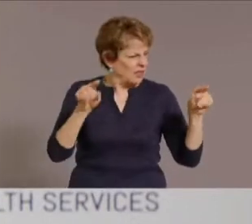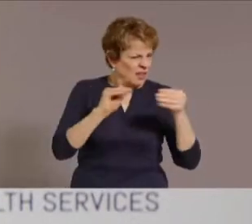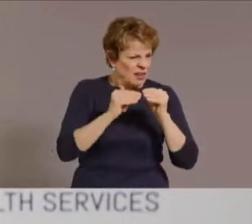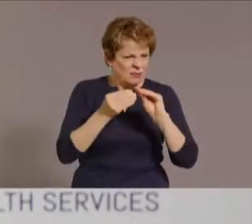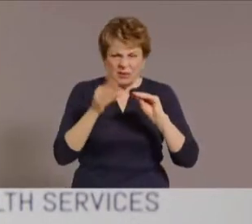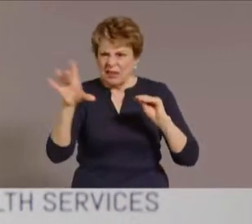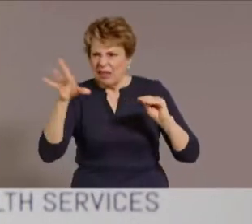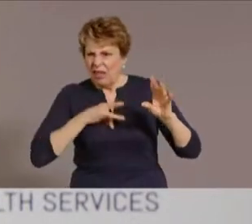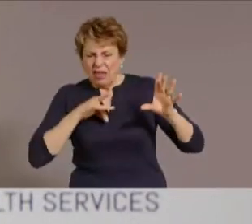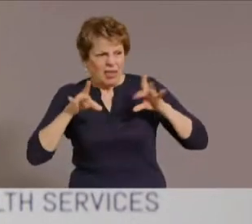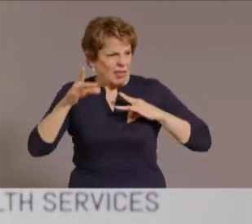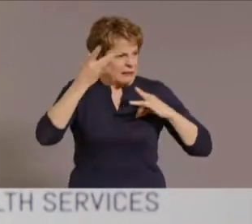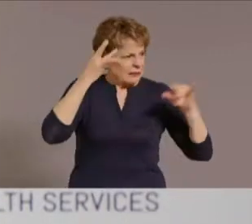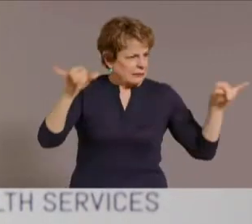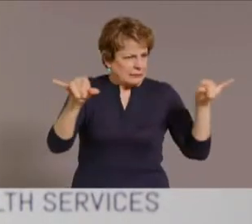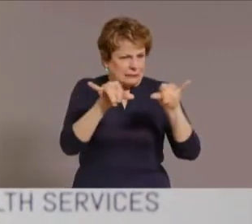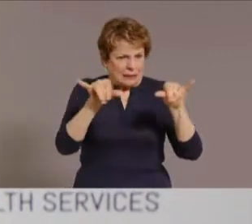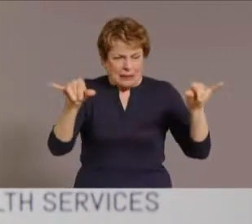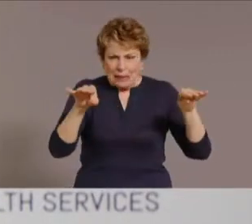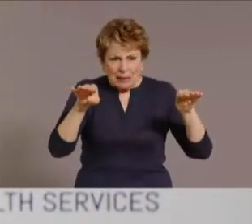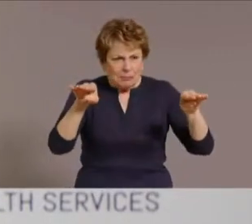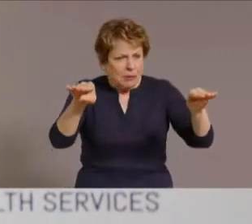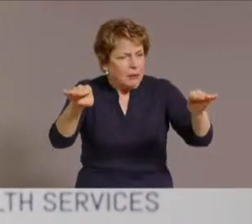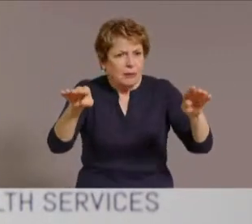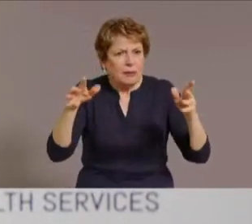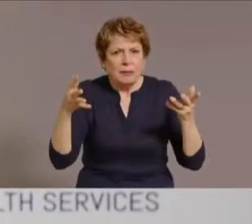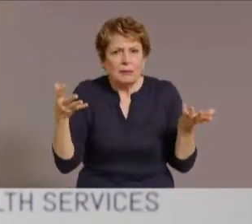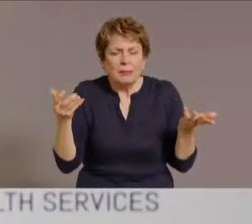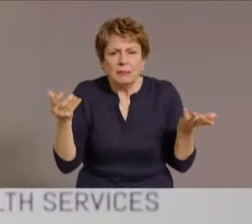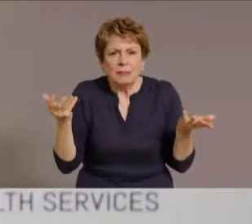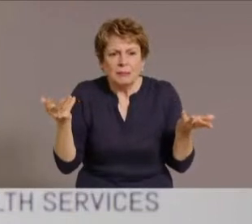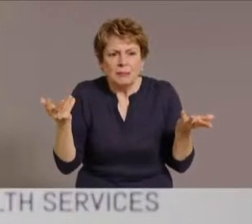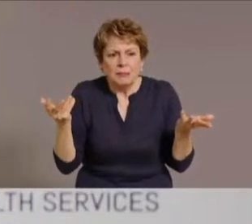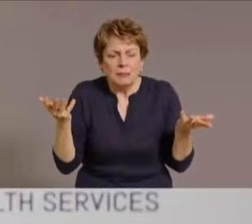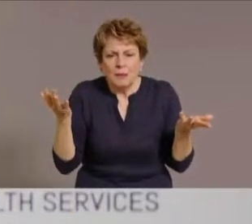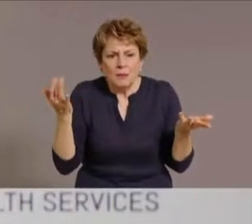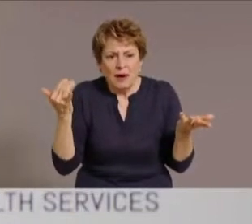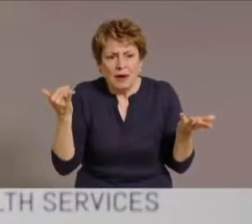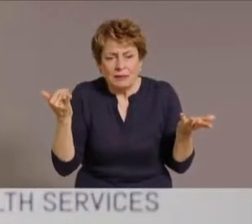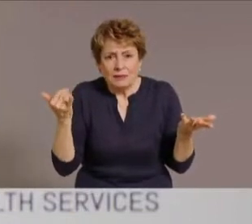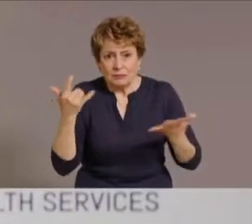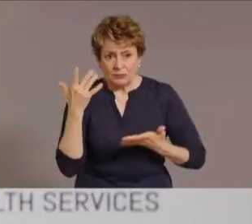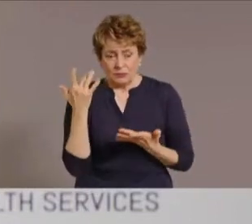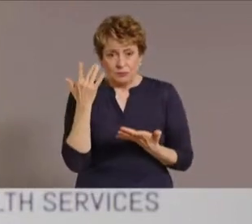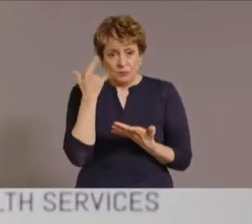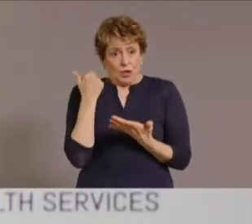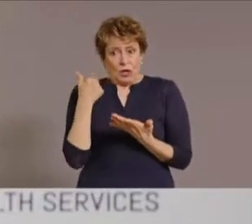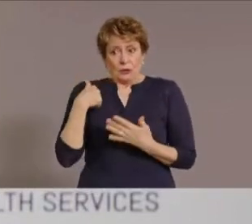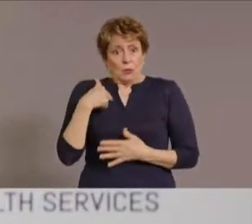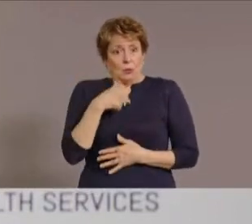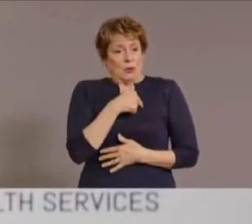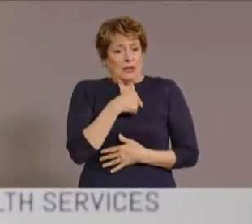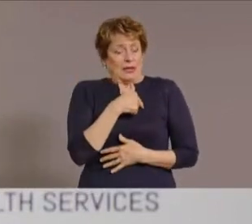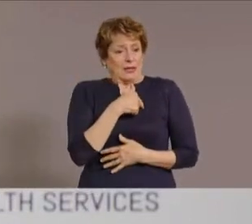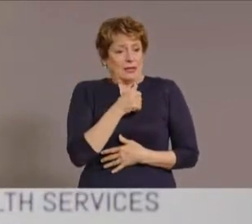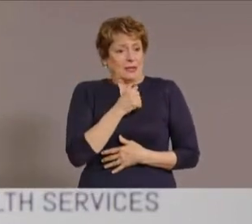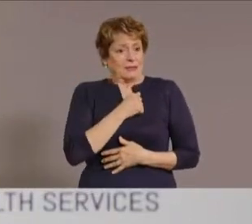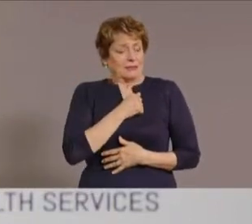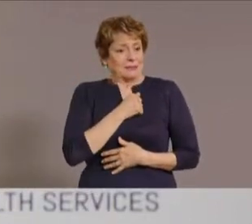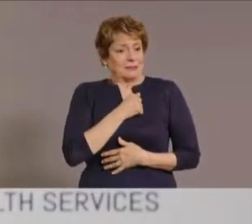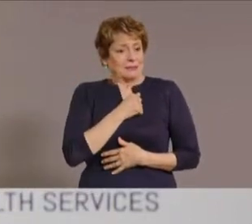before we had shots in arms. Is this a result maybe of us relaxing some of the mitigation requirements or